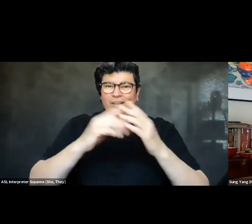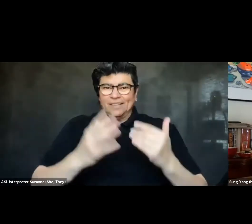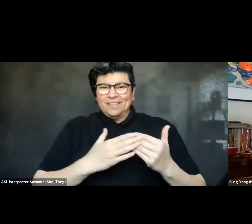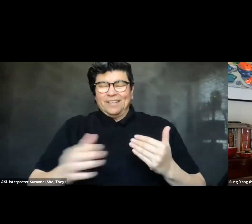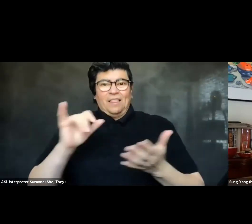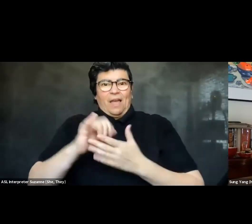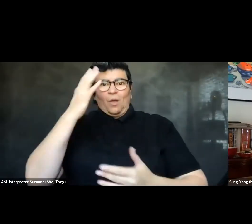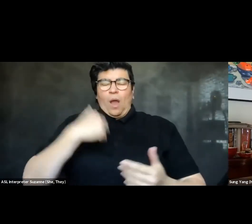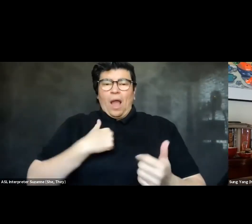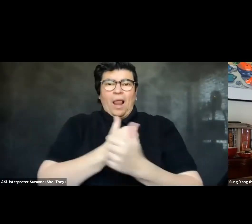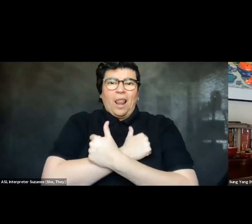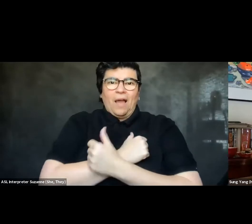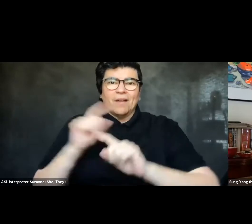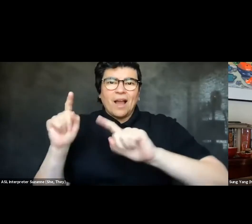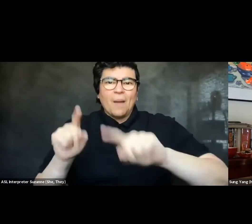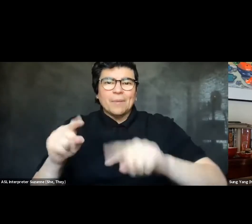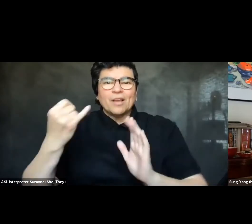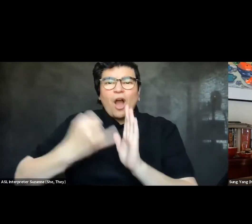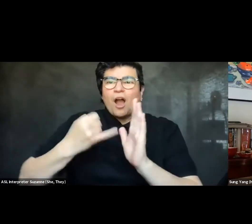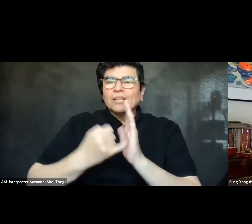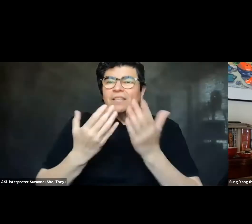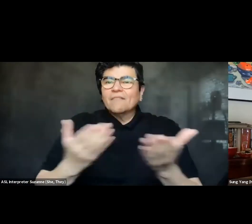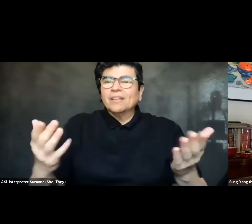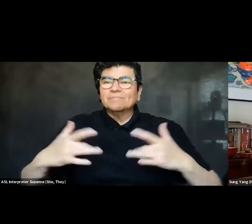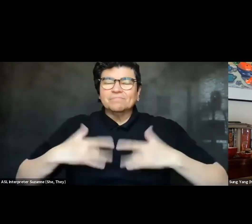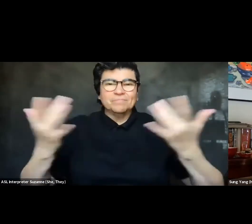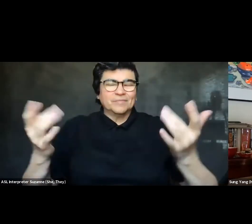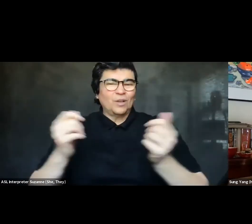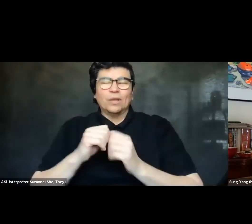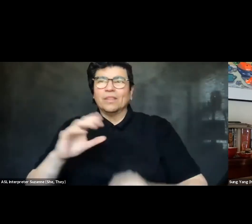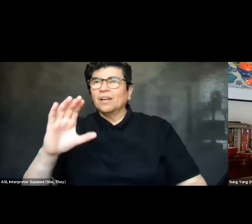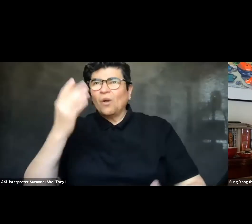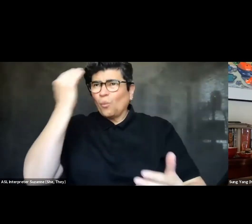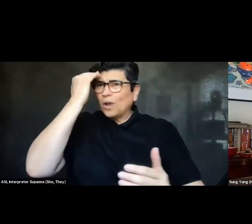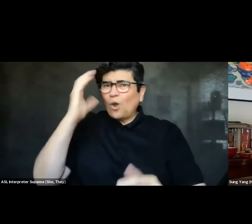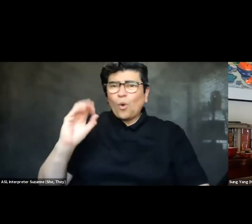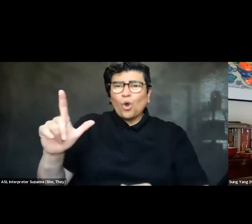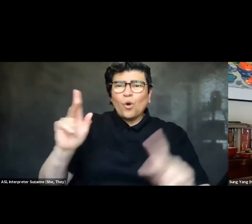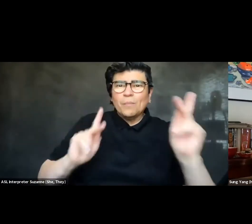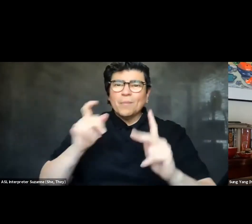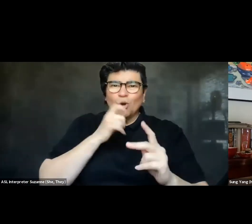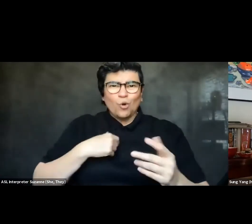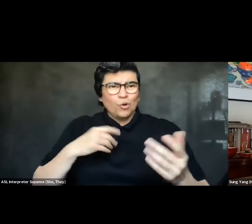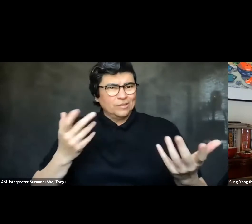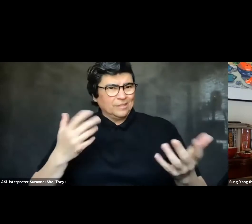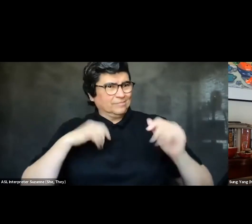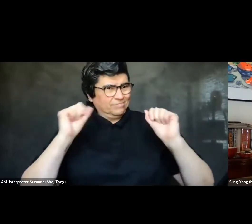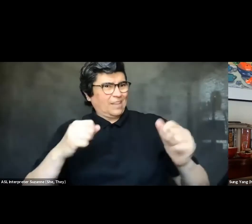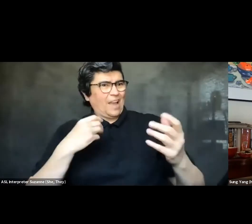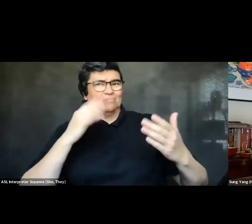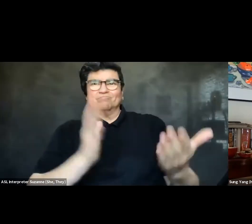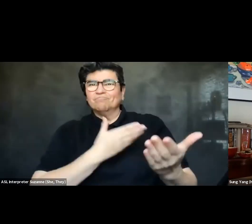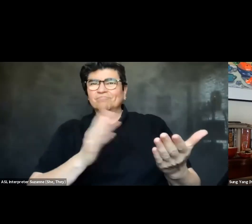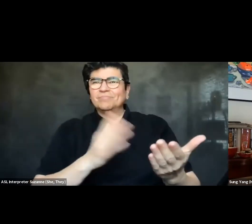why I love attending arts events, because we all know cool people that do art. And thank you all